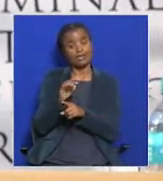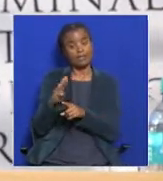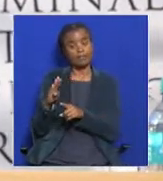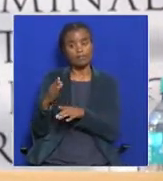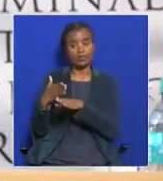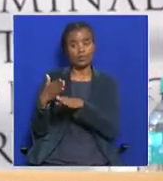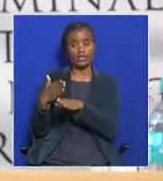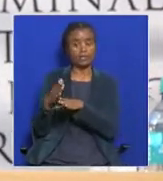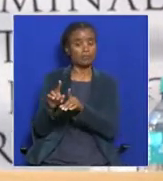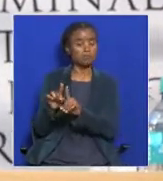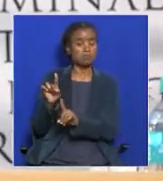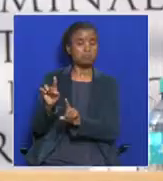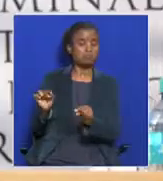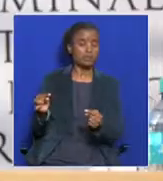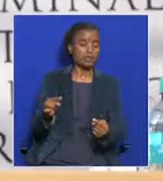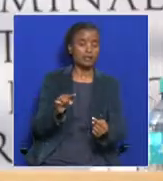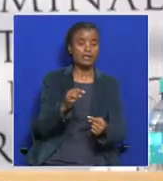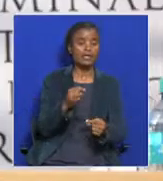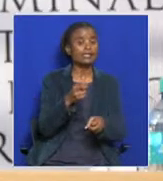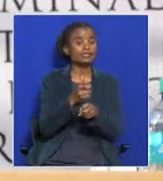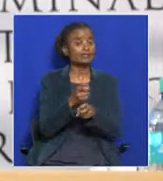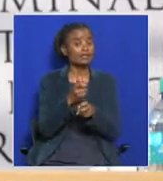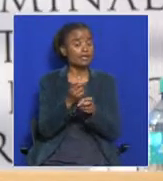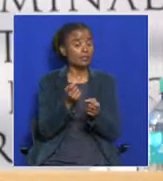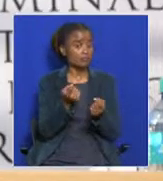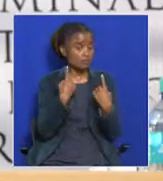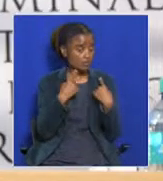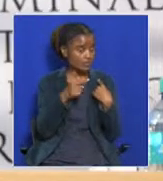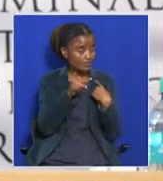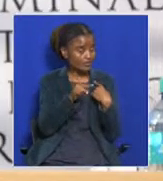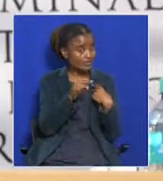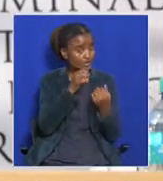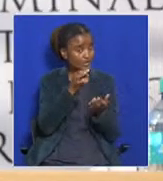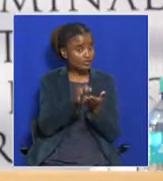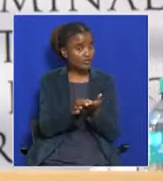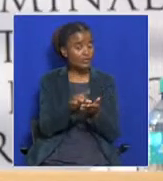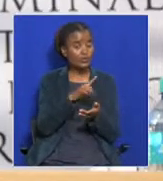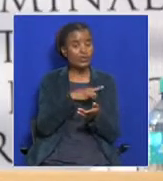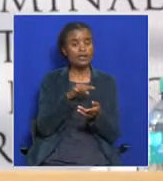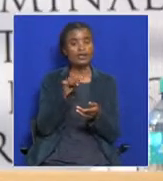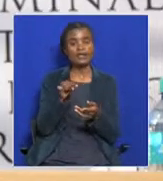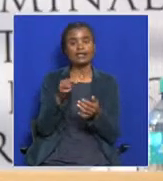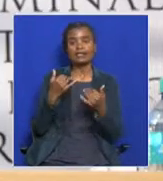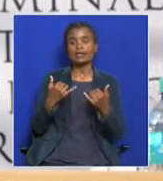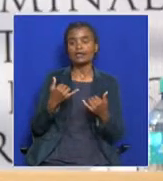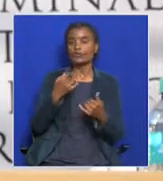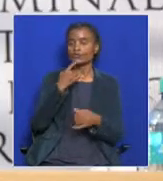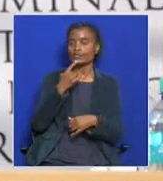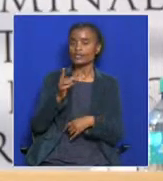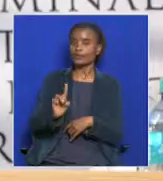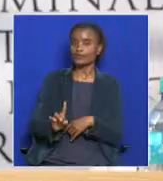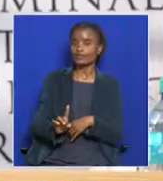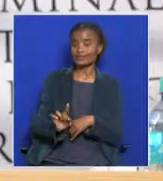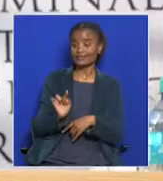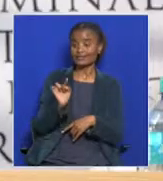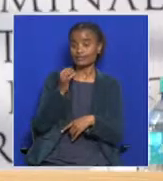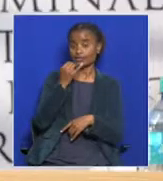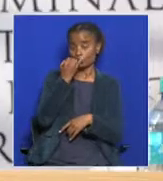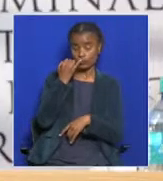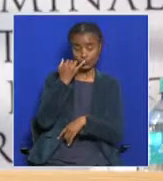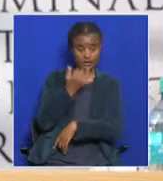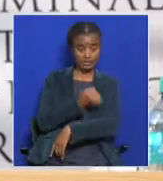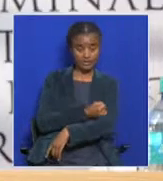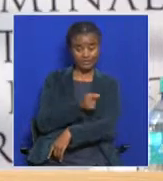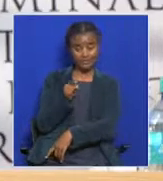with that suggestion, and I'll tell you, is that we are getting very close to saying those drugs were stolen after